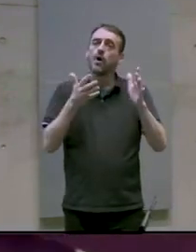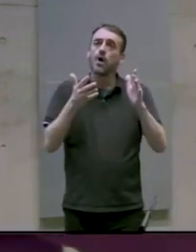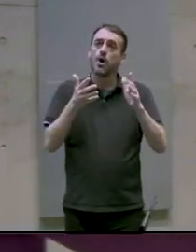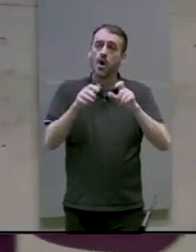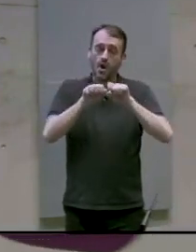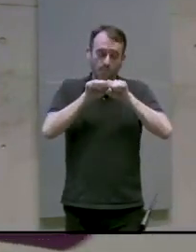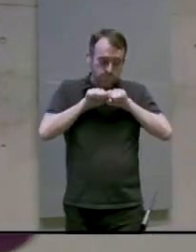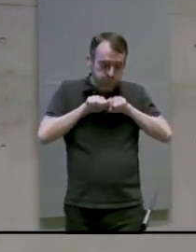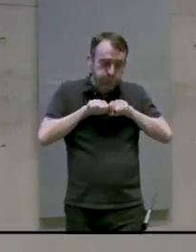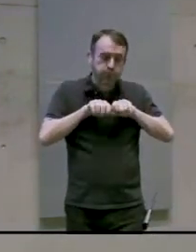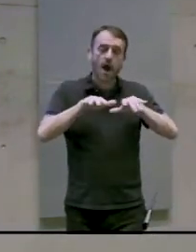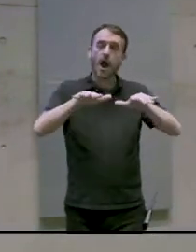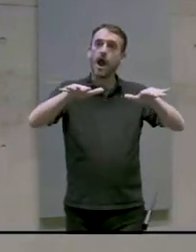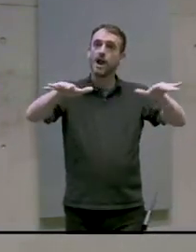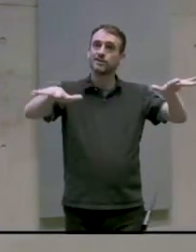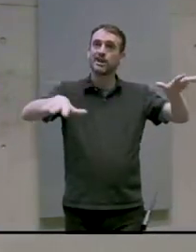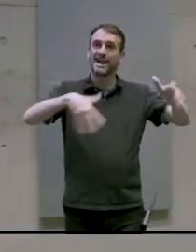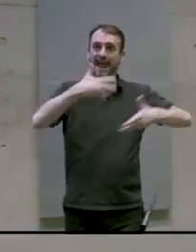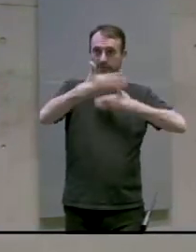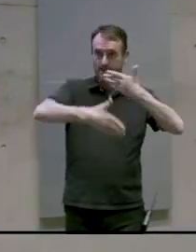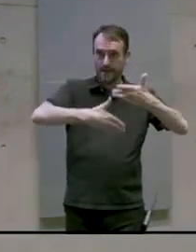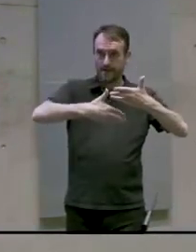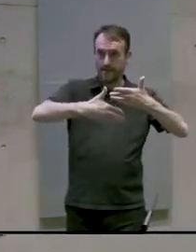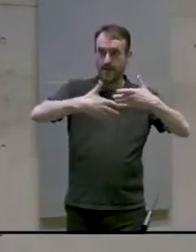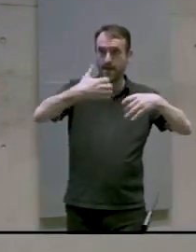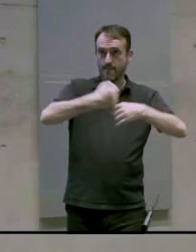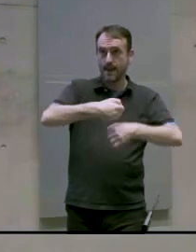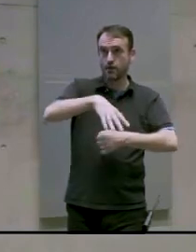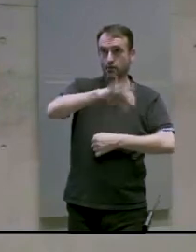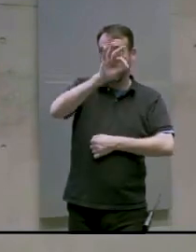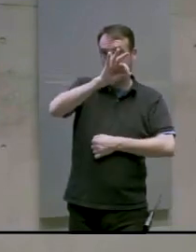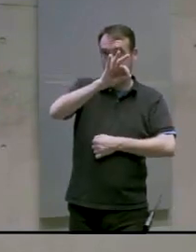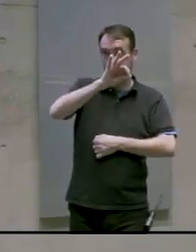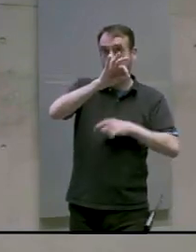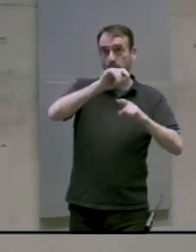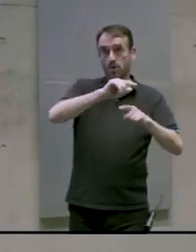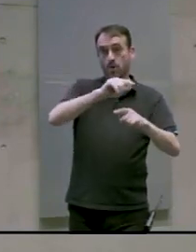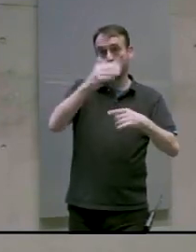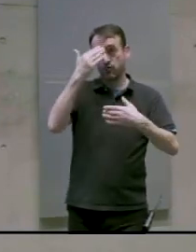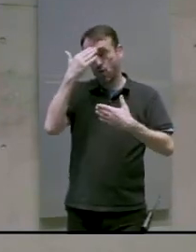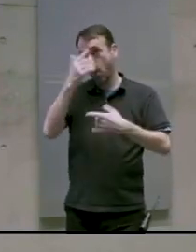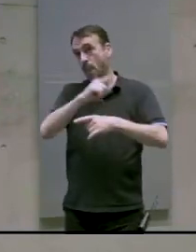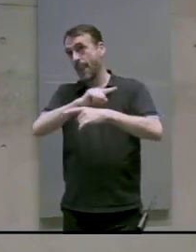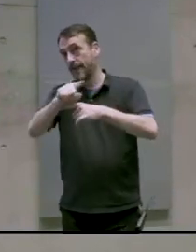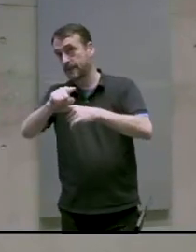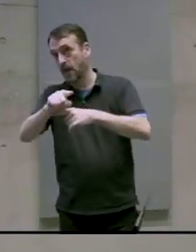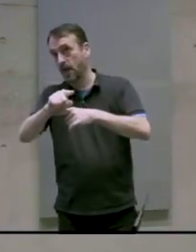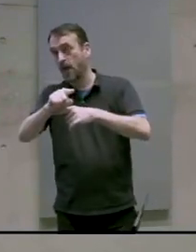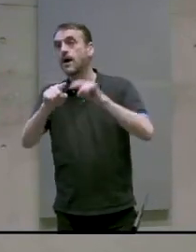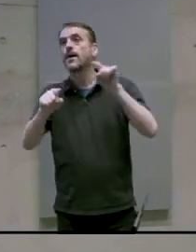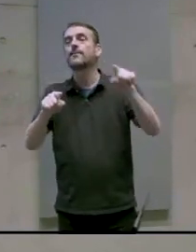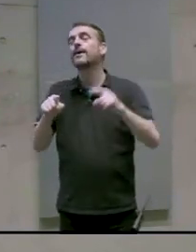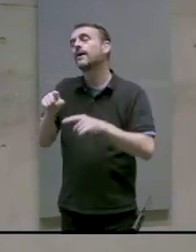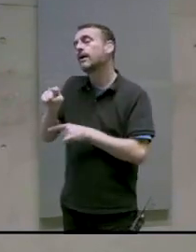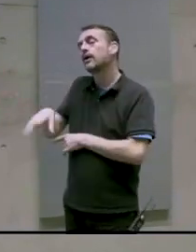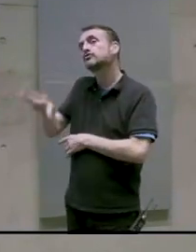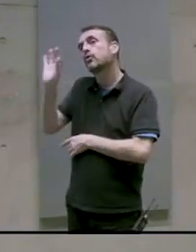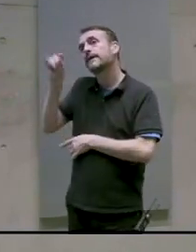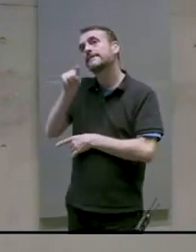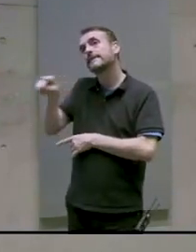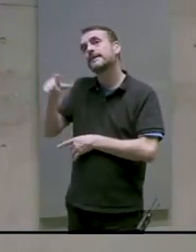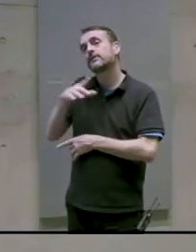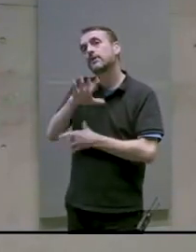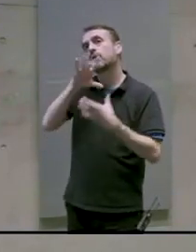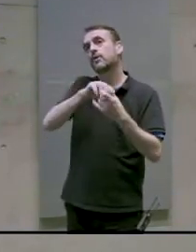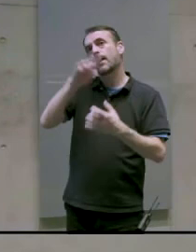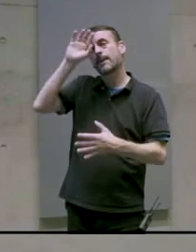fully interactive. Branching narrative, make a choice, but you don't know what the choice is later. What you want to do is make a memory of that choice so that later